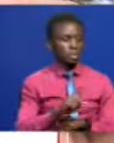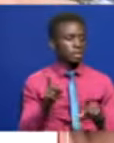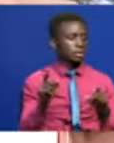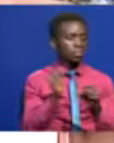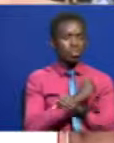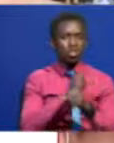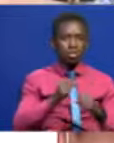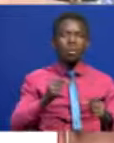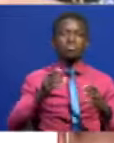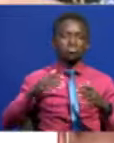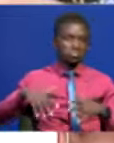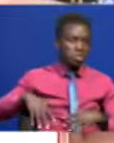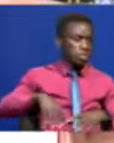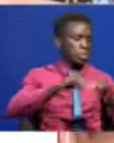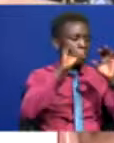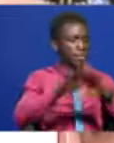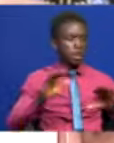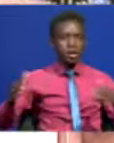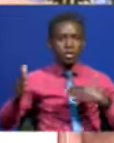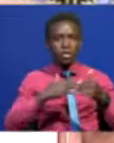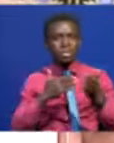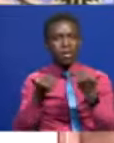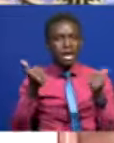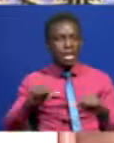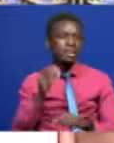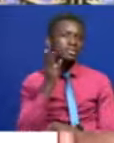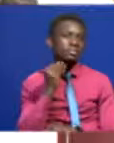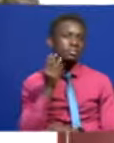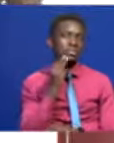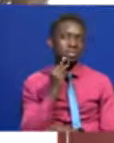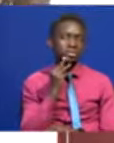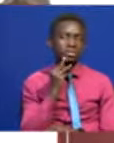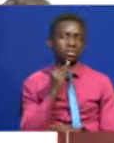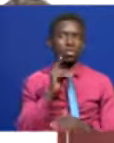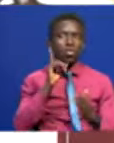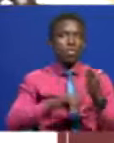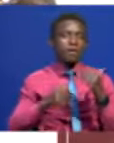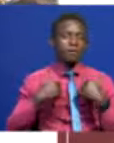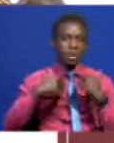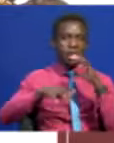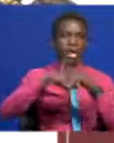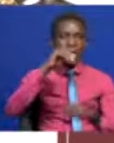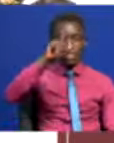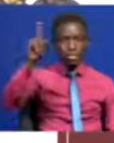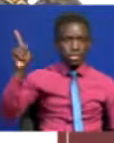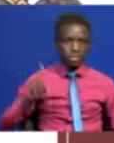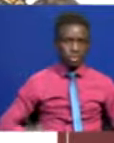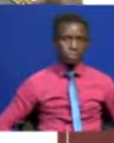without any, you know, without any experience of what awaits them out there. Tilio Marco, Darubini Wikendi.